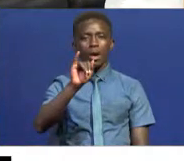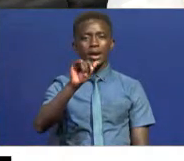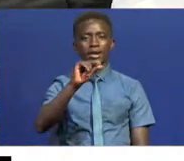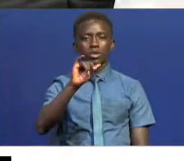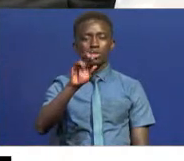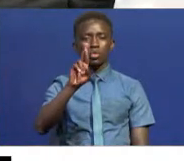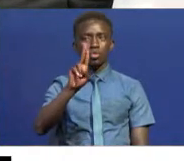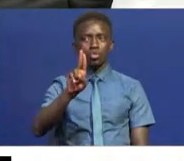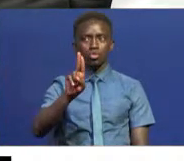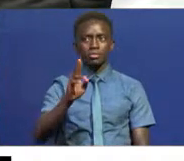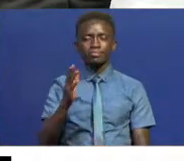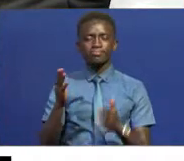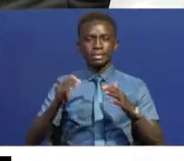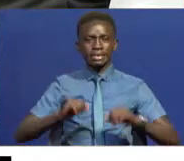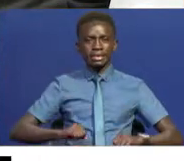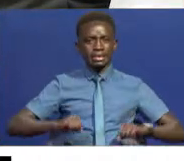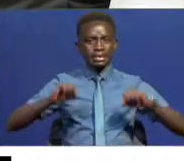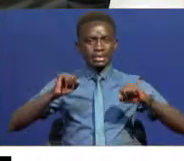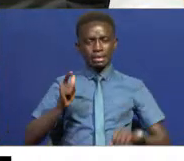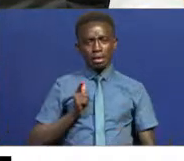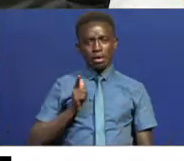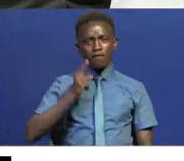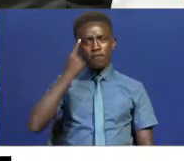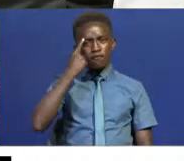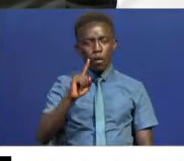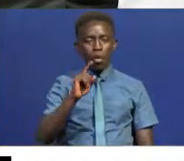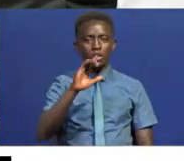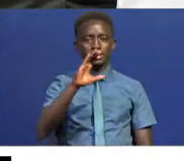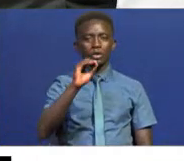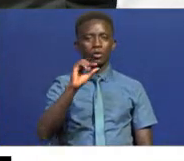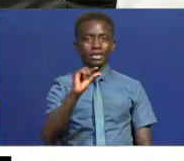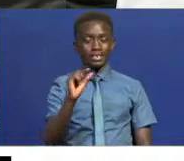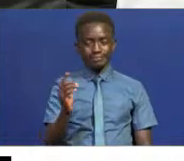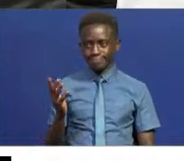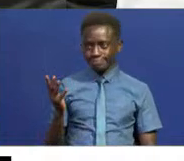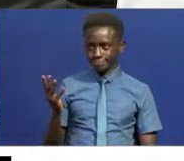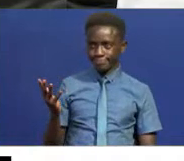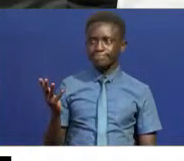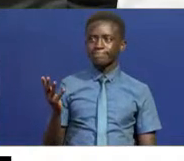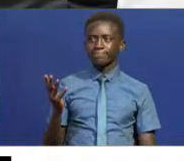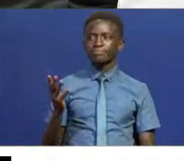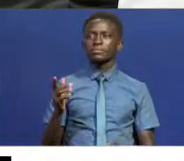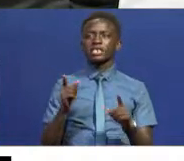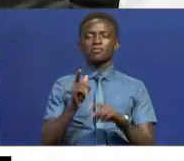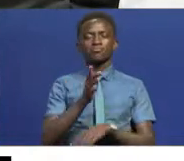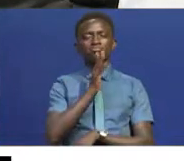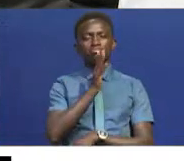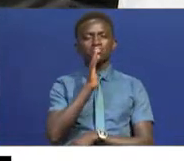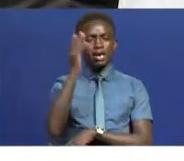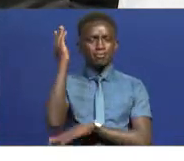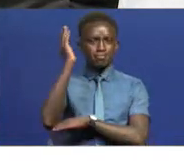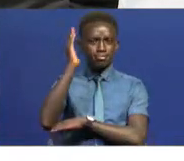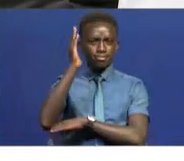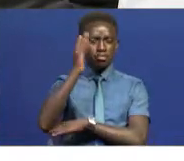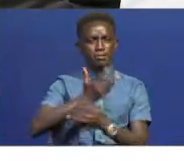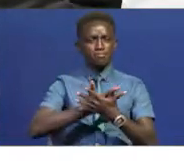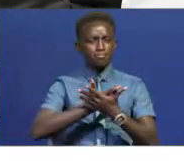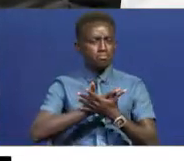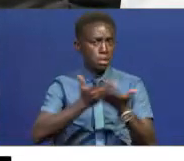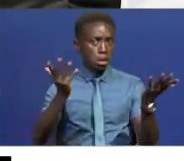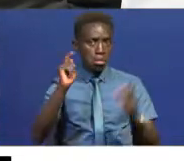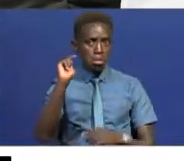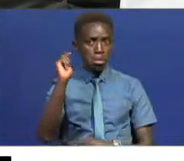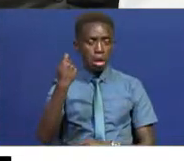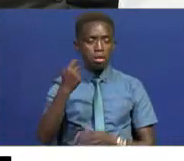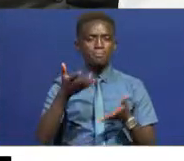addressing attendance at the Bomas of Kenya. This as the wage bill conference enters day three, and